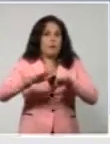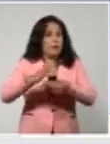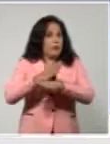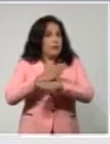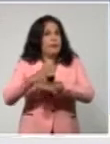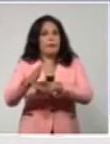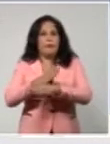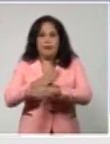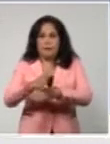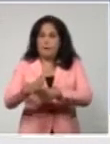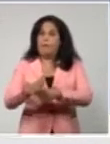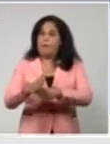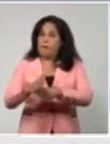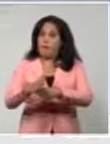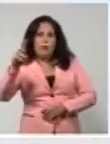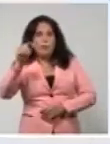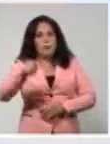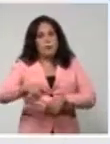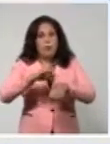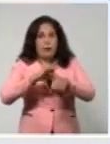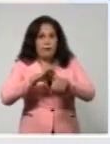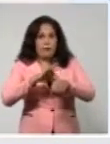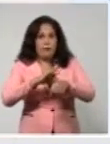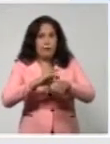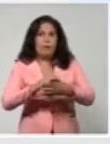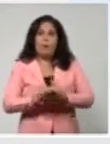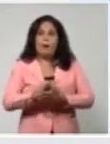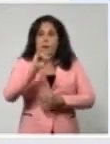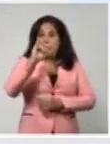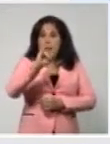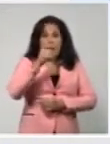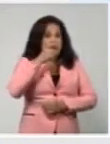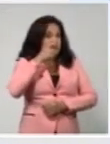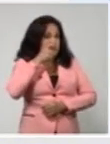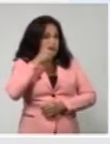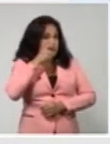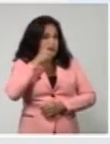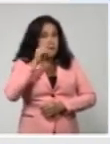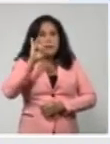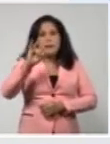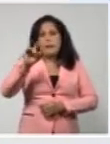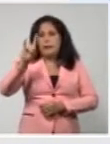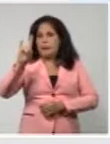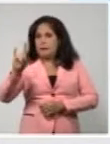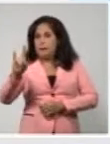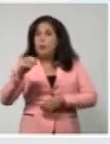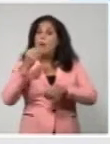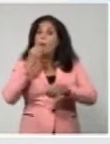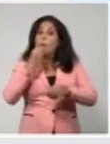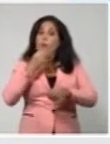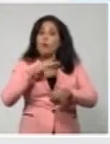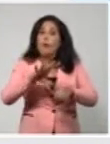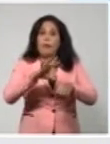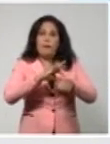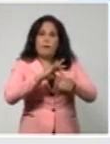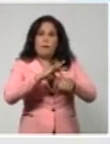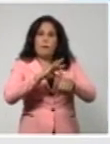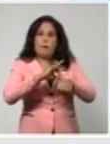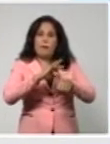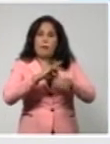satisfaction. Nonetheless, today, 123 people continue to be hospitalized in